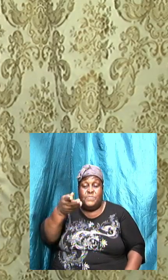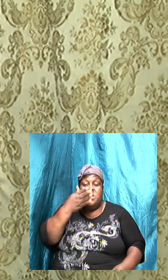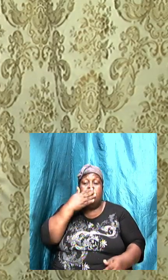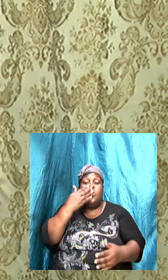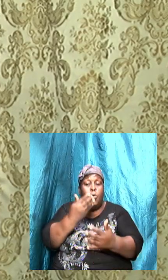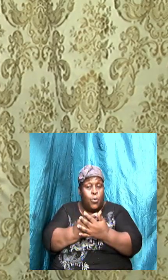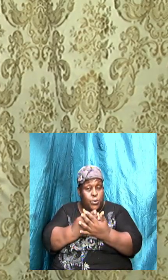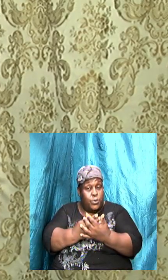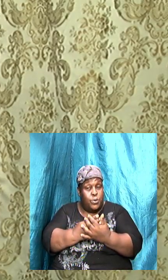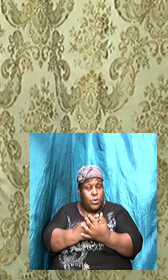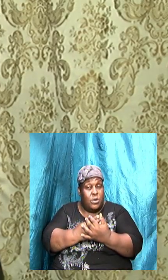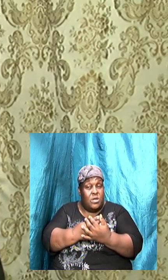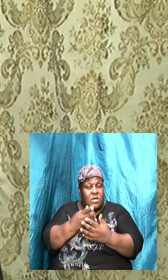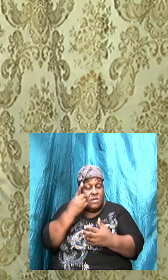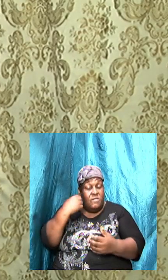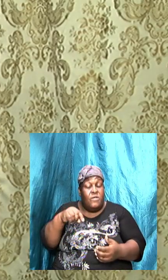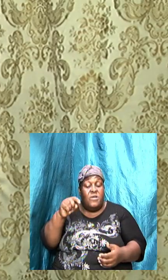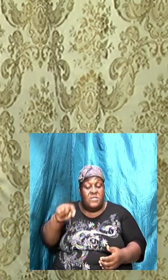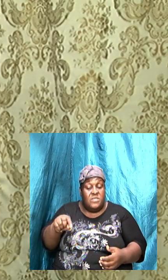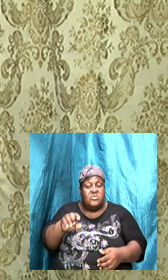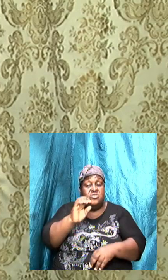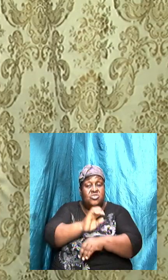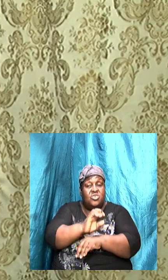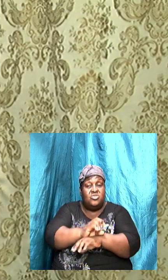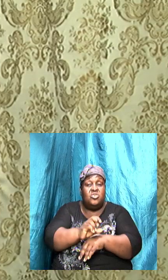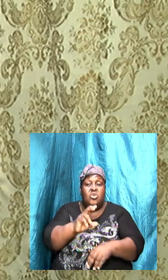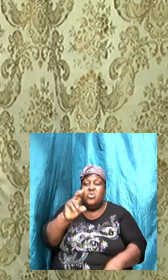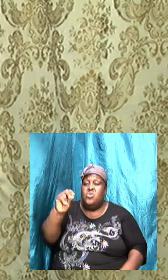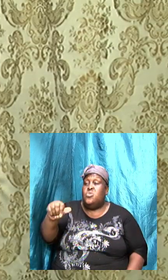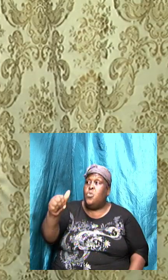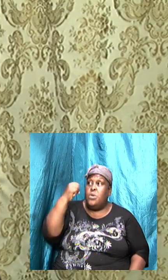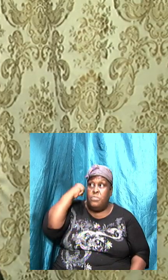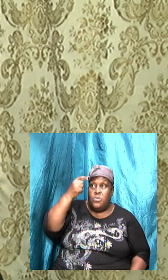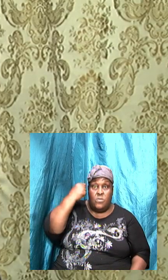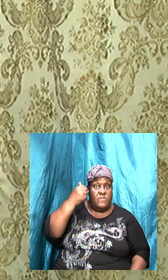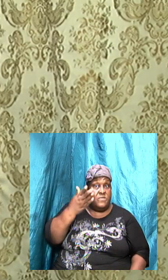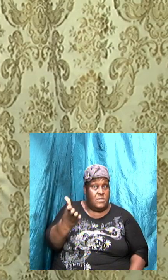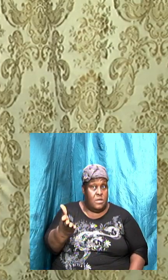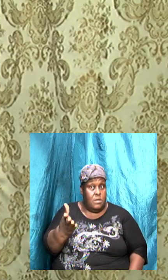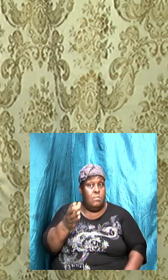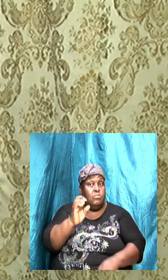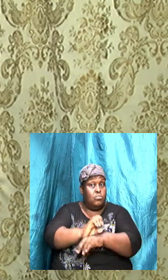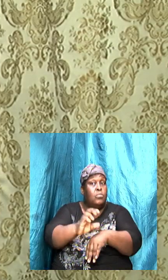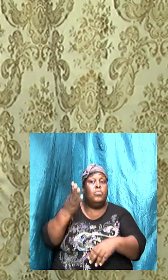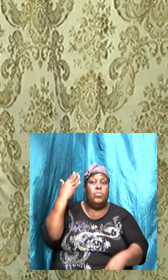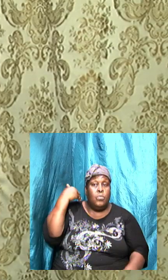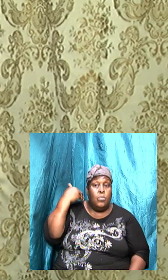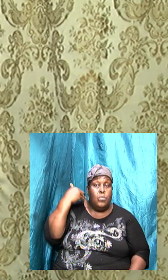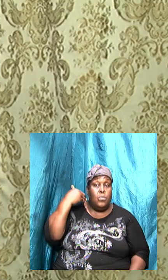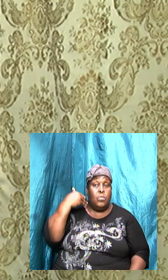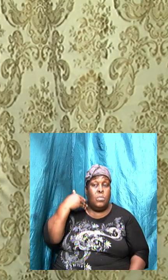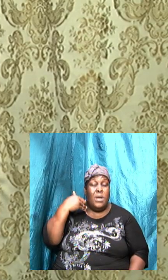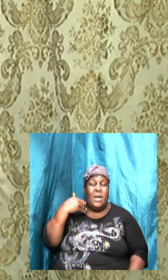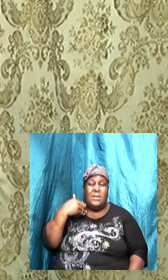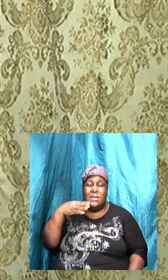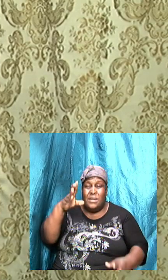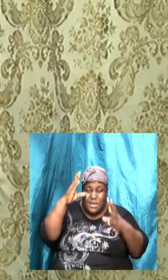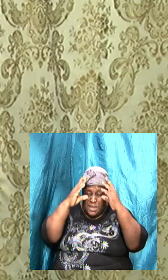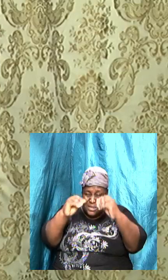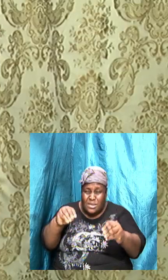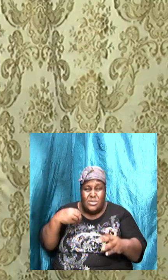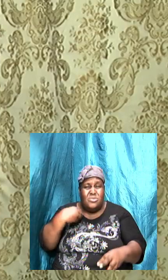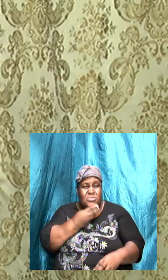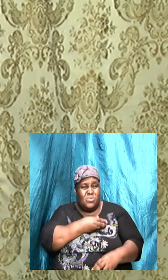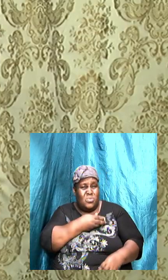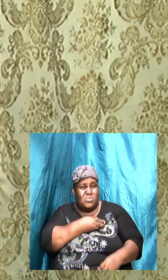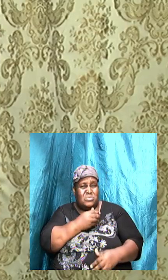there was no rebuke for them. And It signals something to us. It teaches us